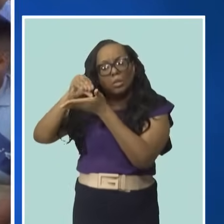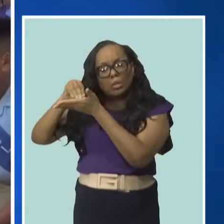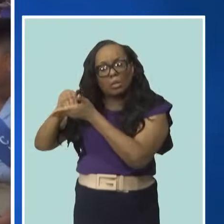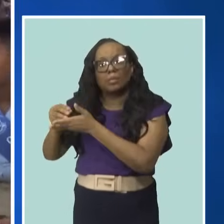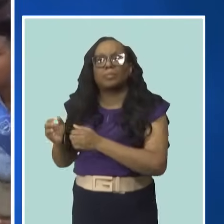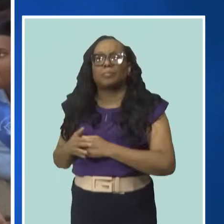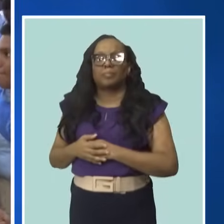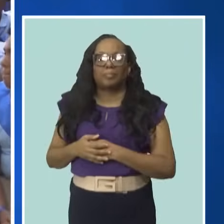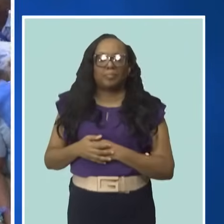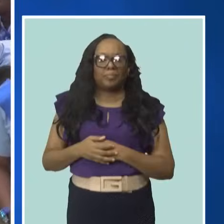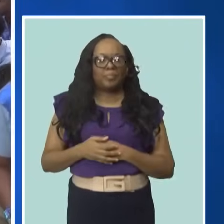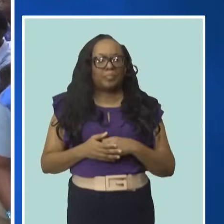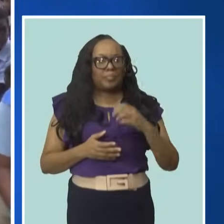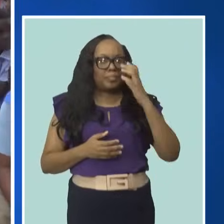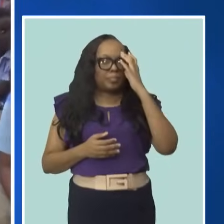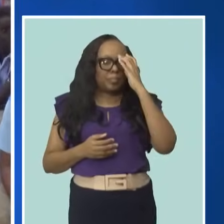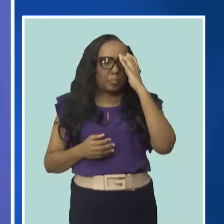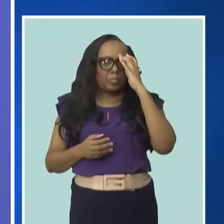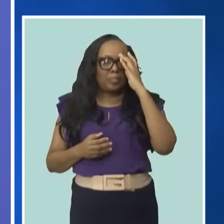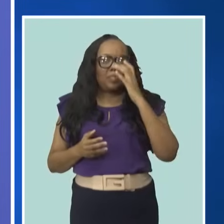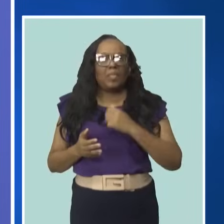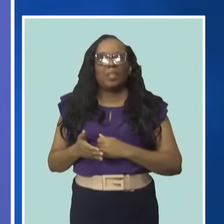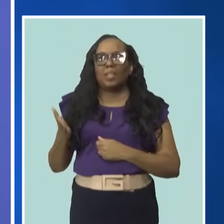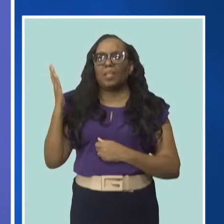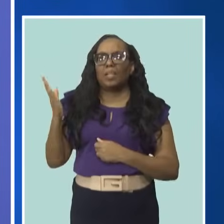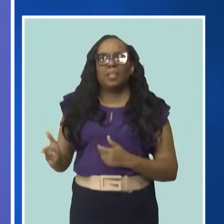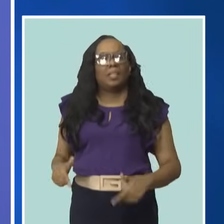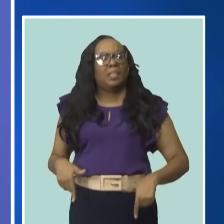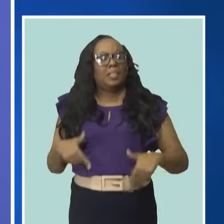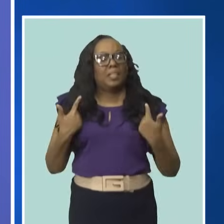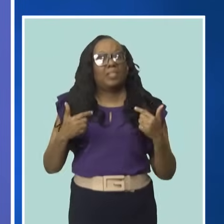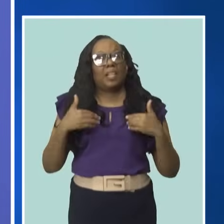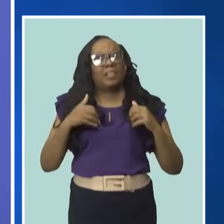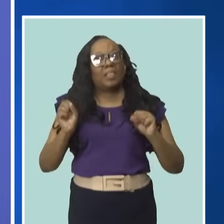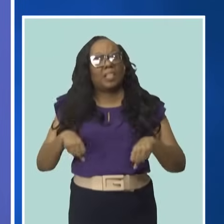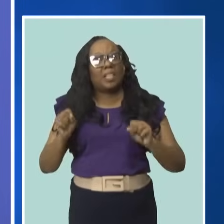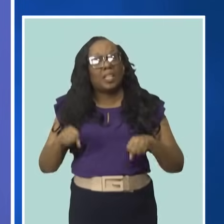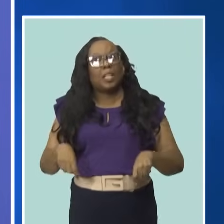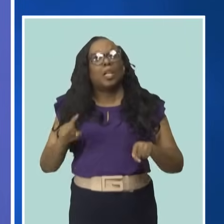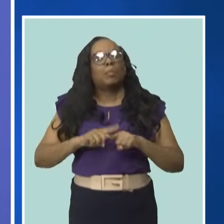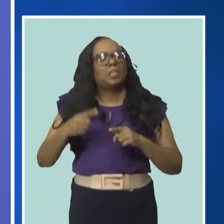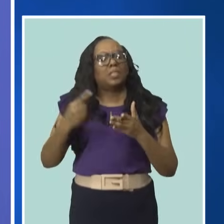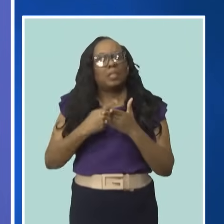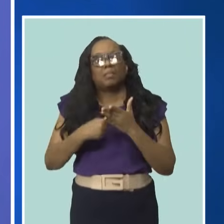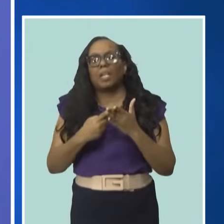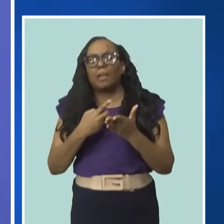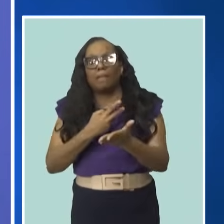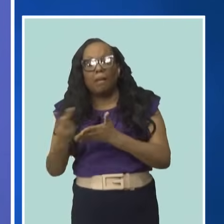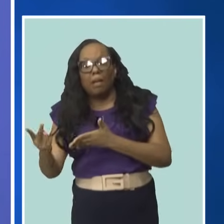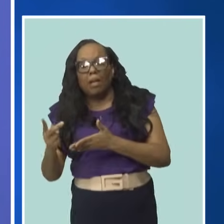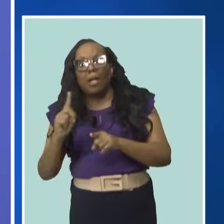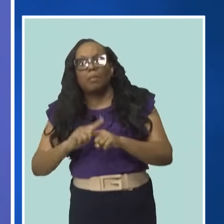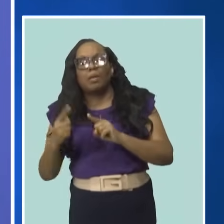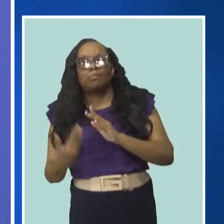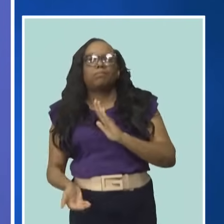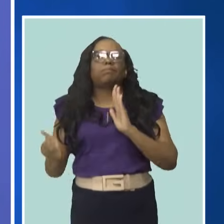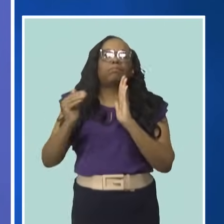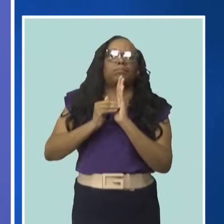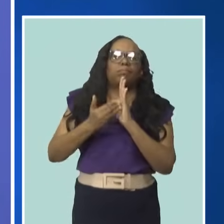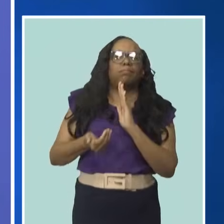have capabilities, you have ability, but what I've learned, you need you need bounce back ability. I'd rather